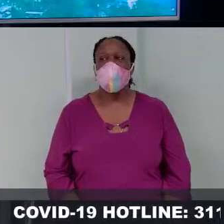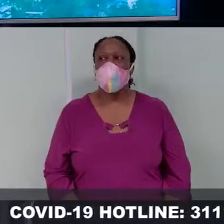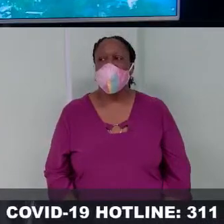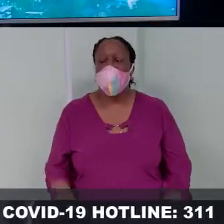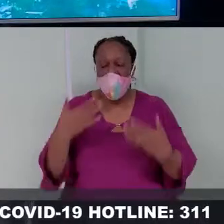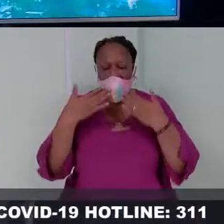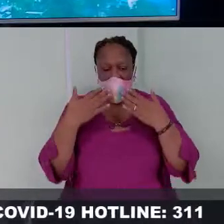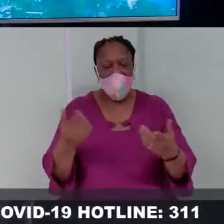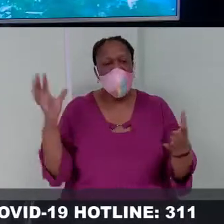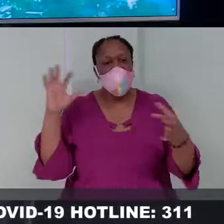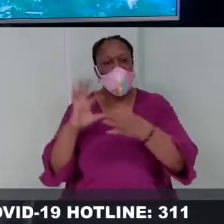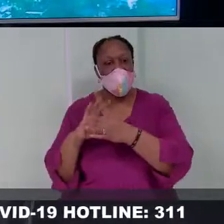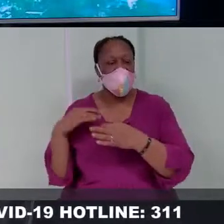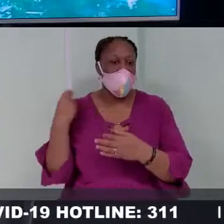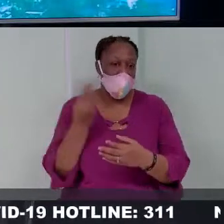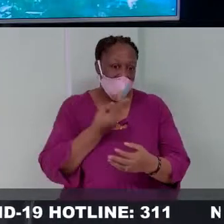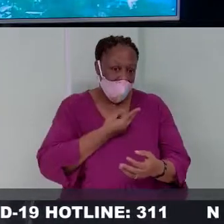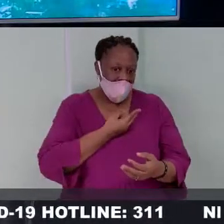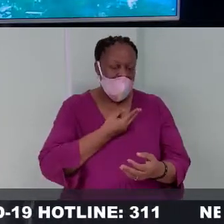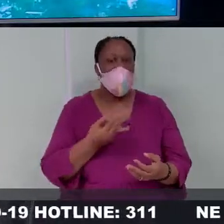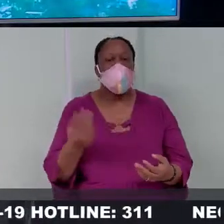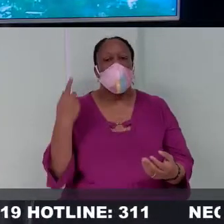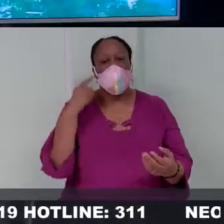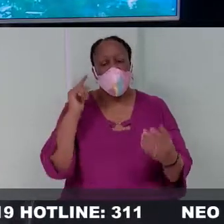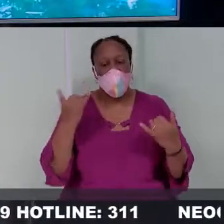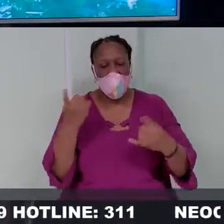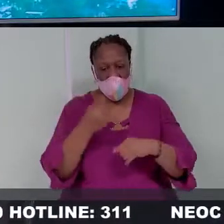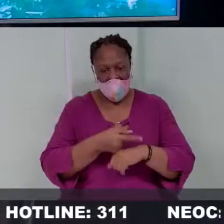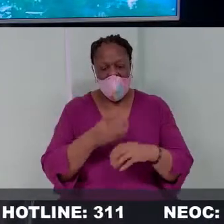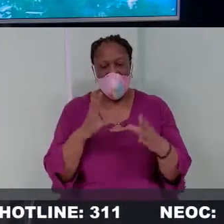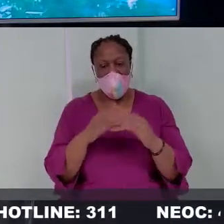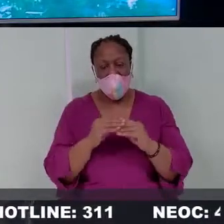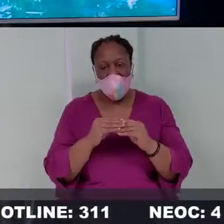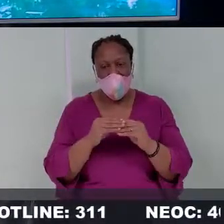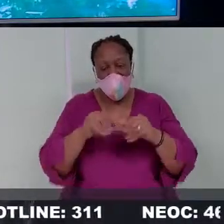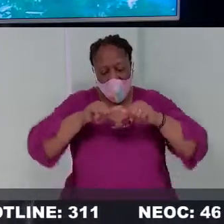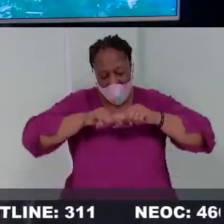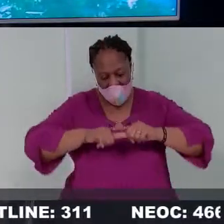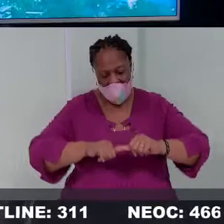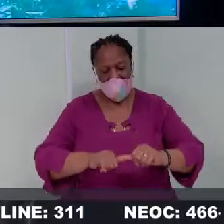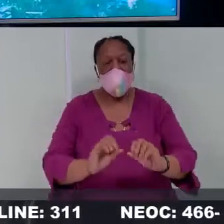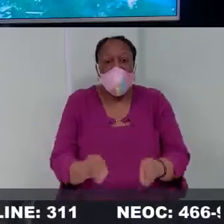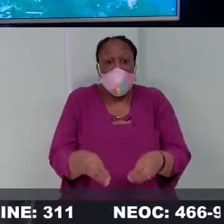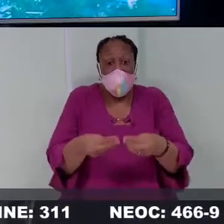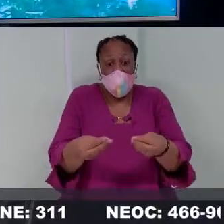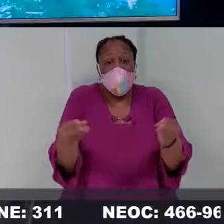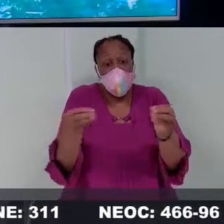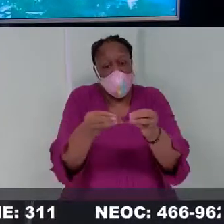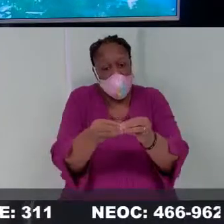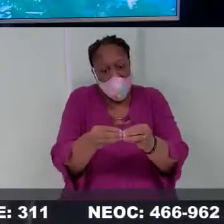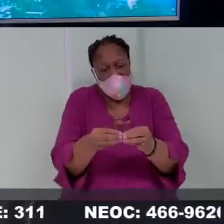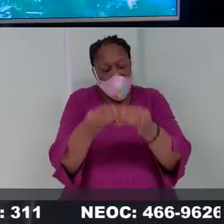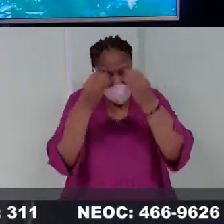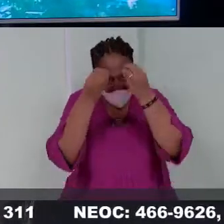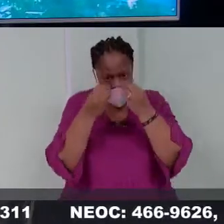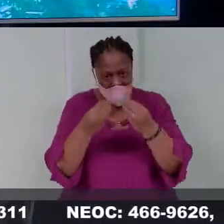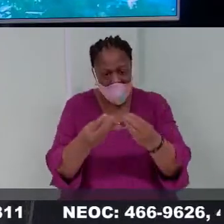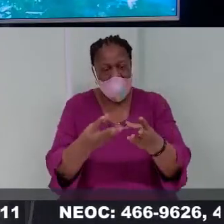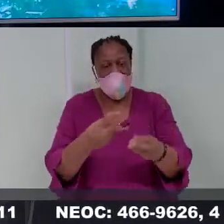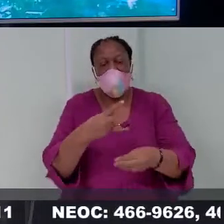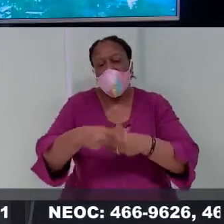joining us for today's briefing. We continue to update you with information pertaining to